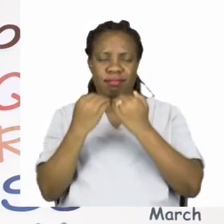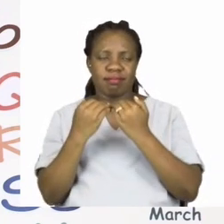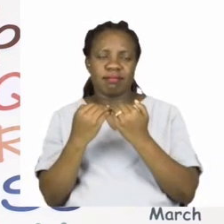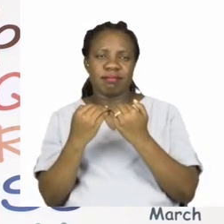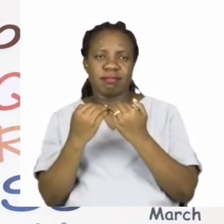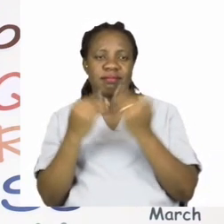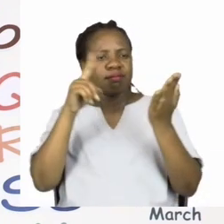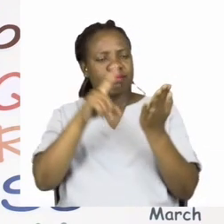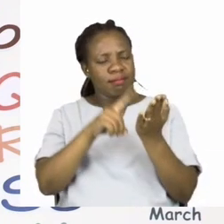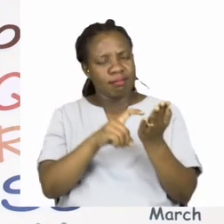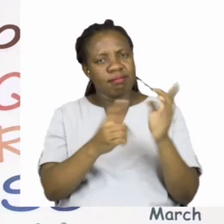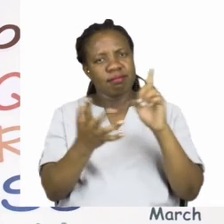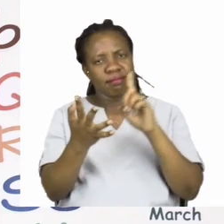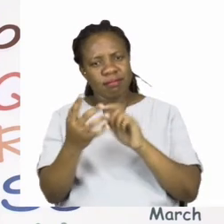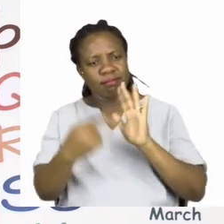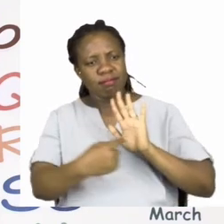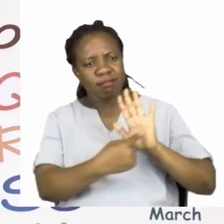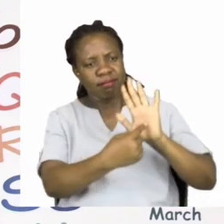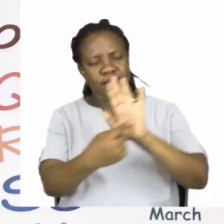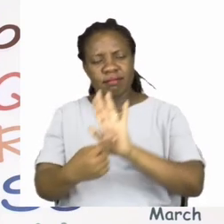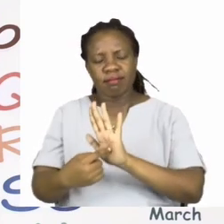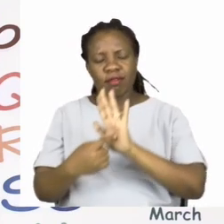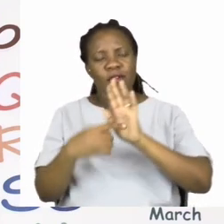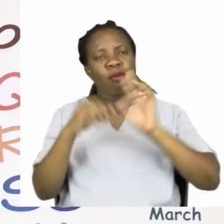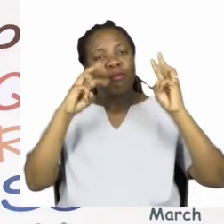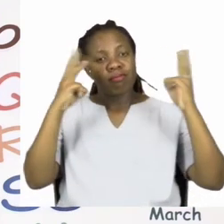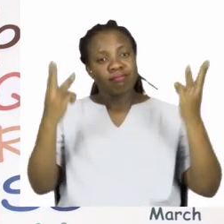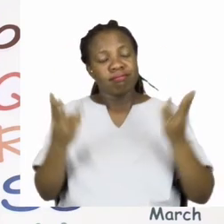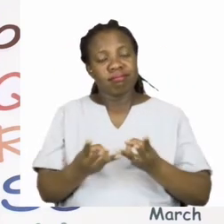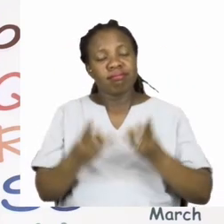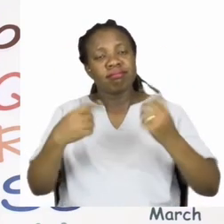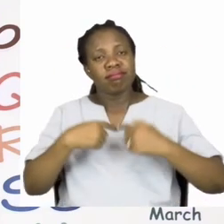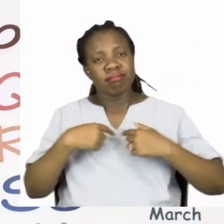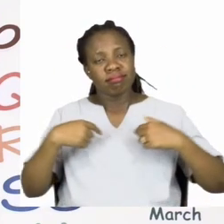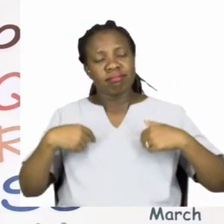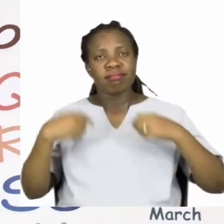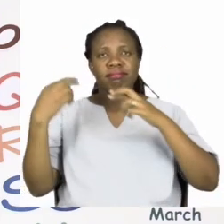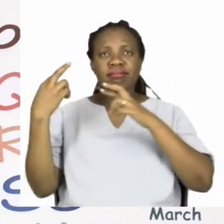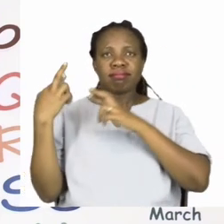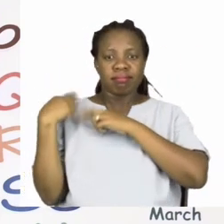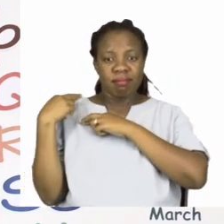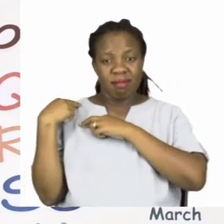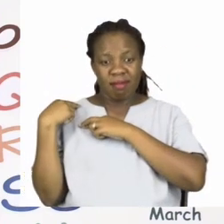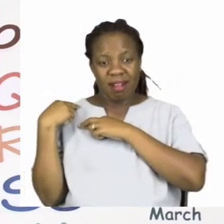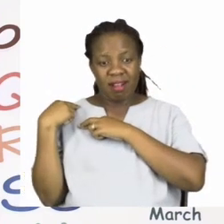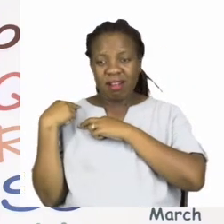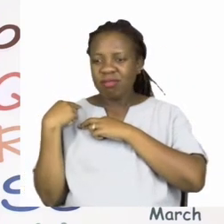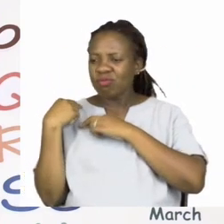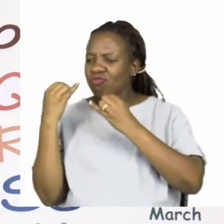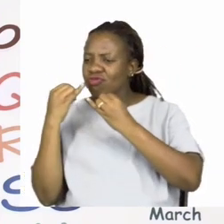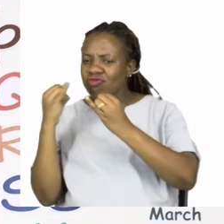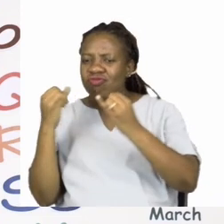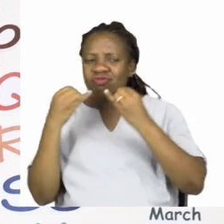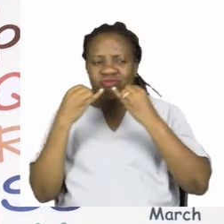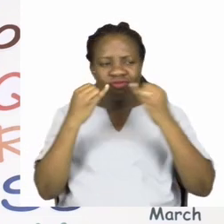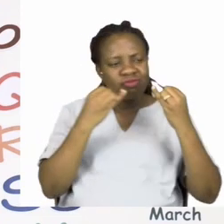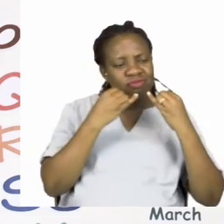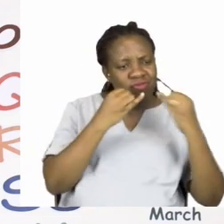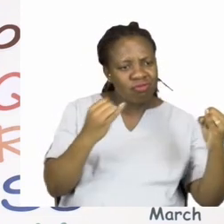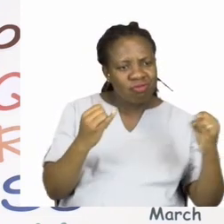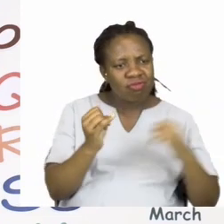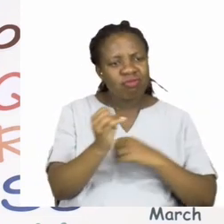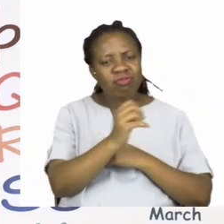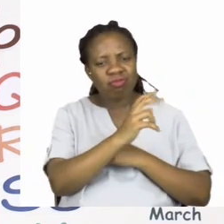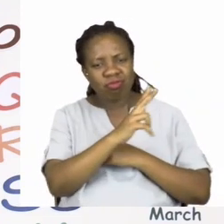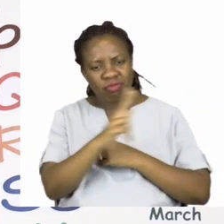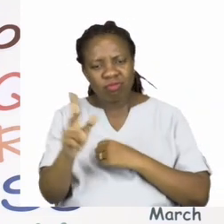care about staying safe. So make sure that you also tell the person sitting next to you to please sanitize as